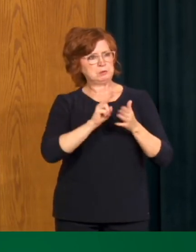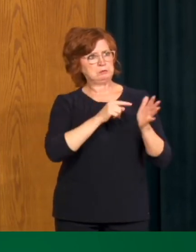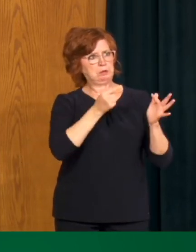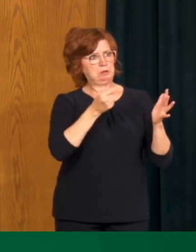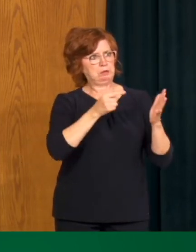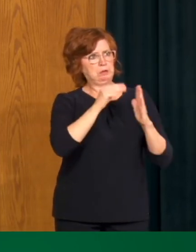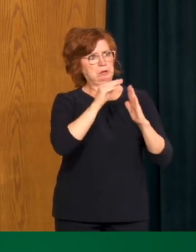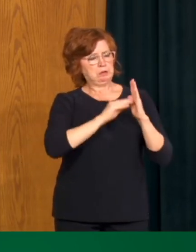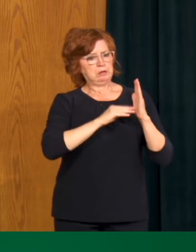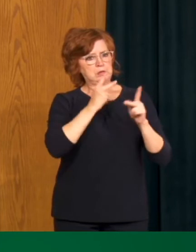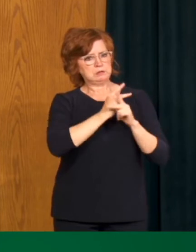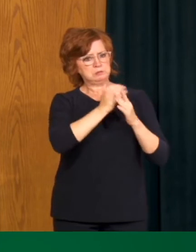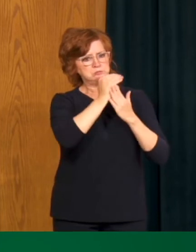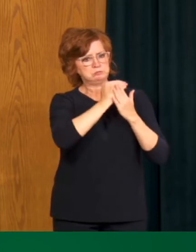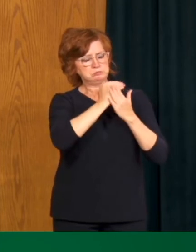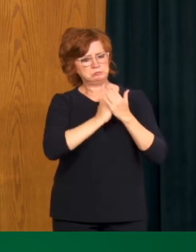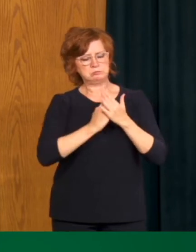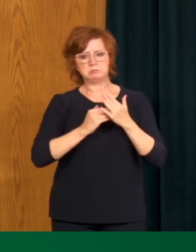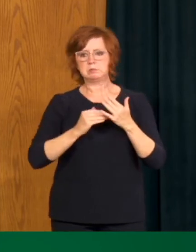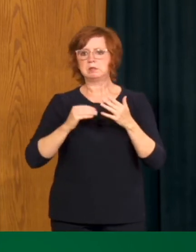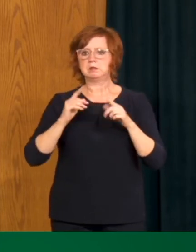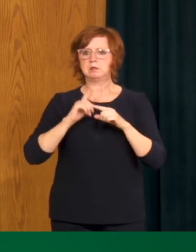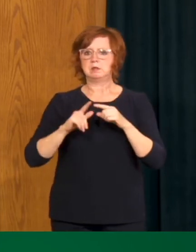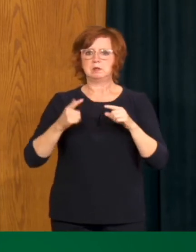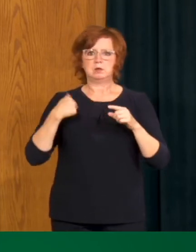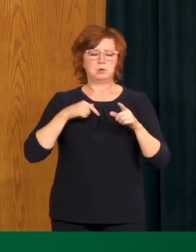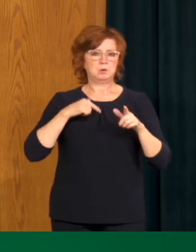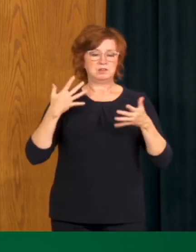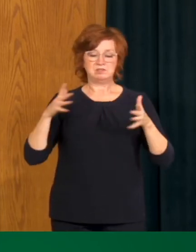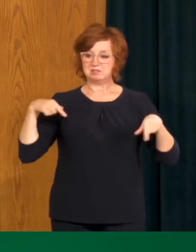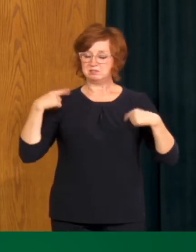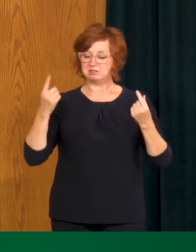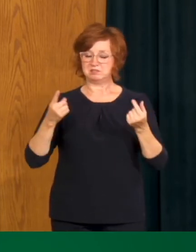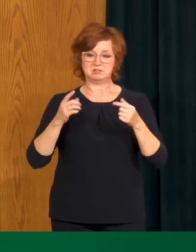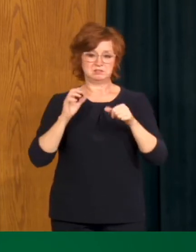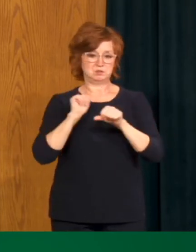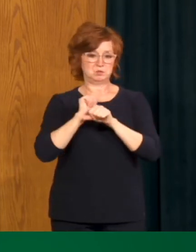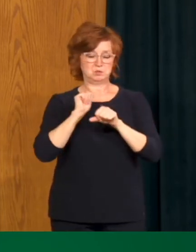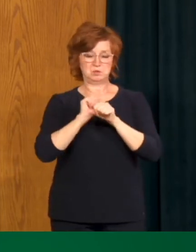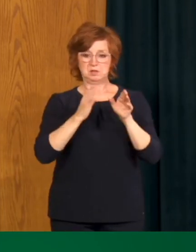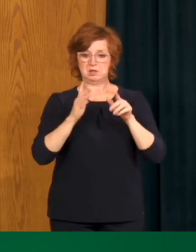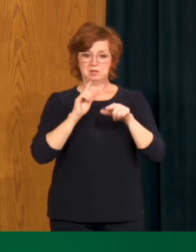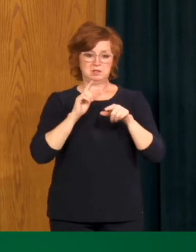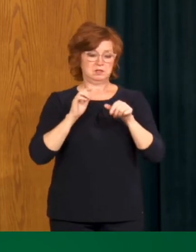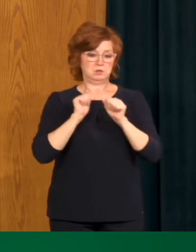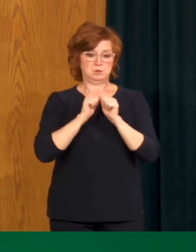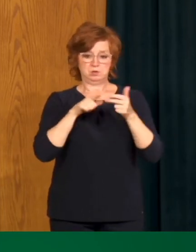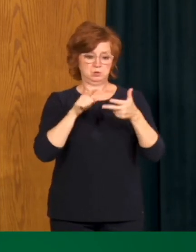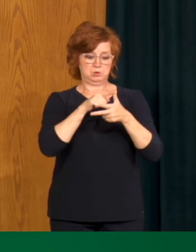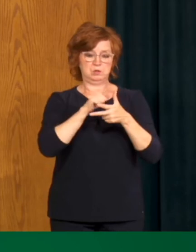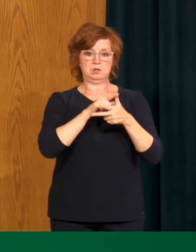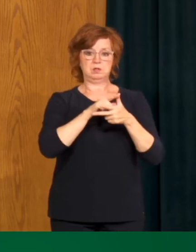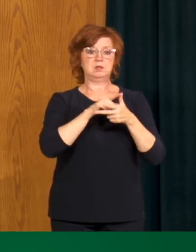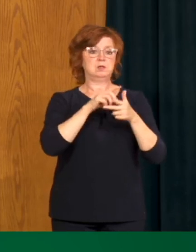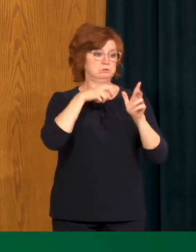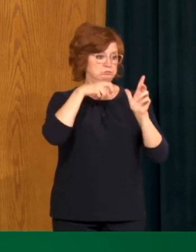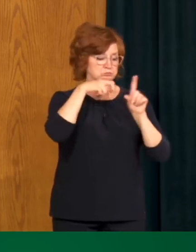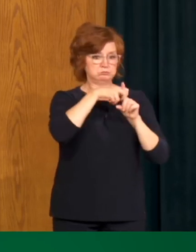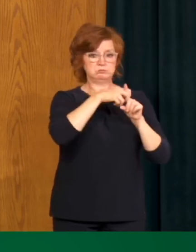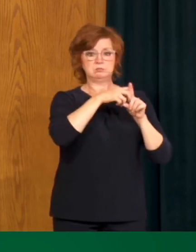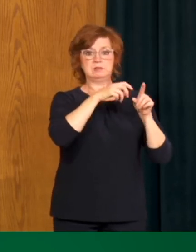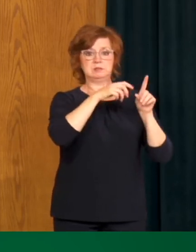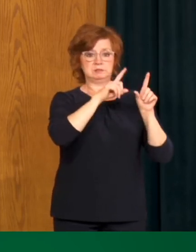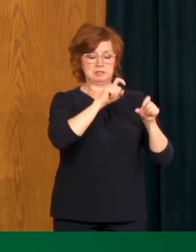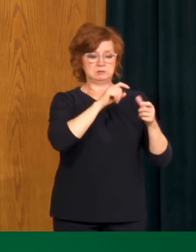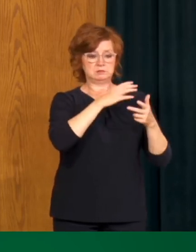this province to help contain the disease and flatten the curve was built on the 3 pillars of contact tracing, testing, and adhering to public health orders.